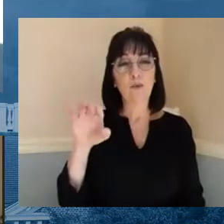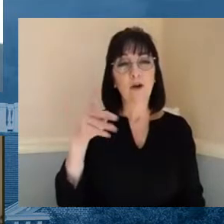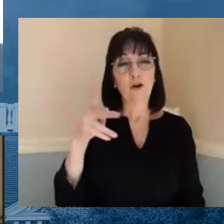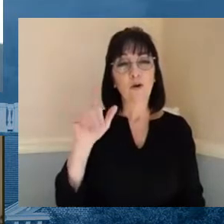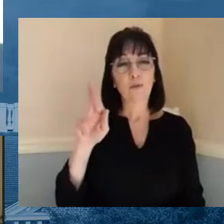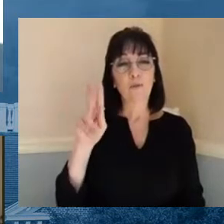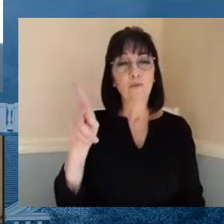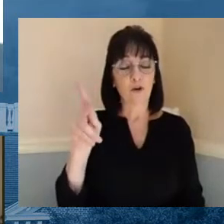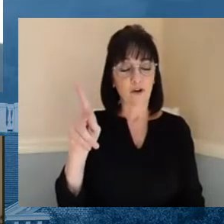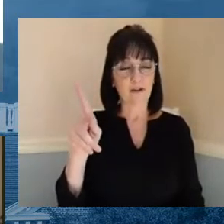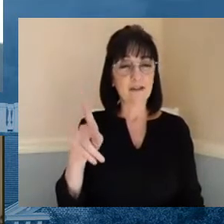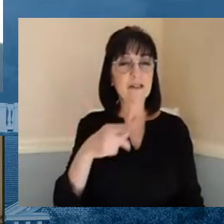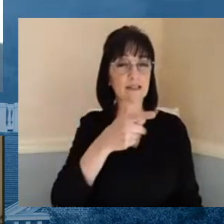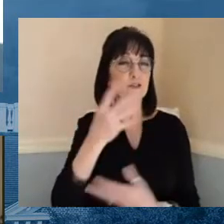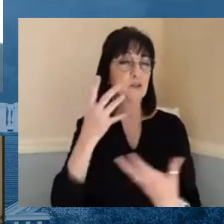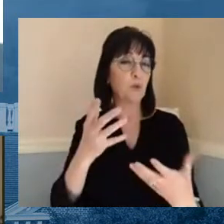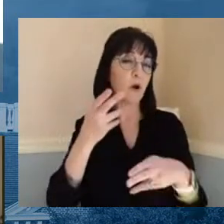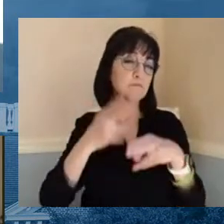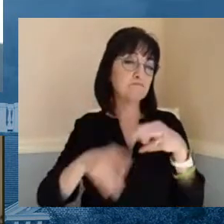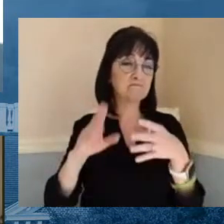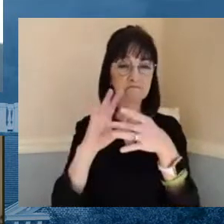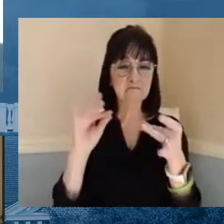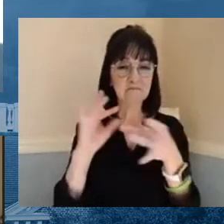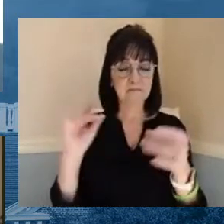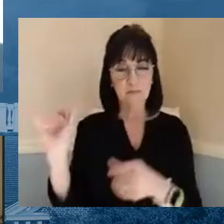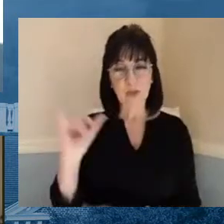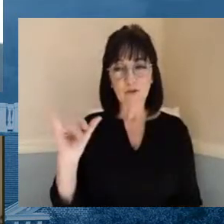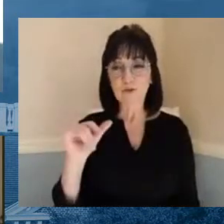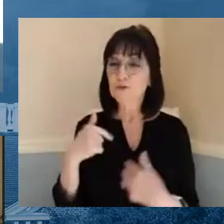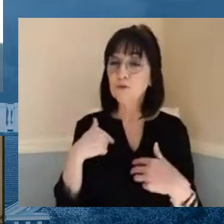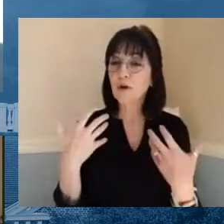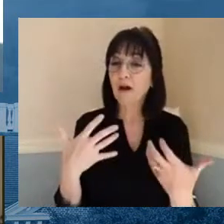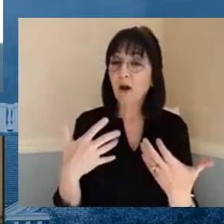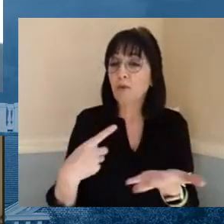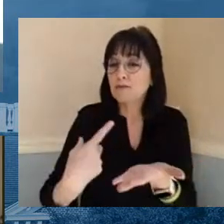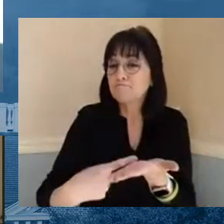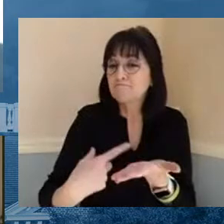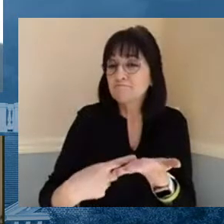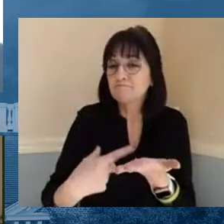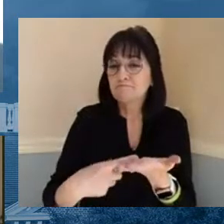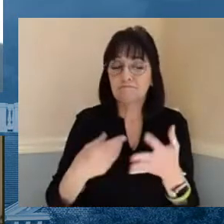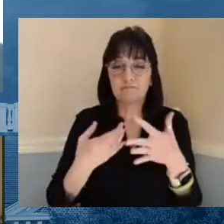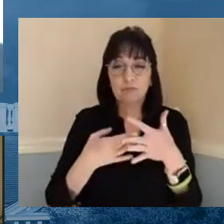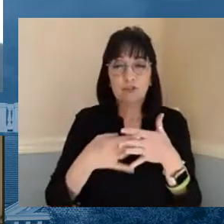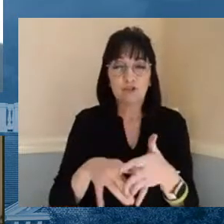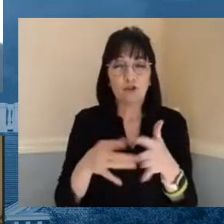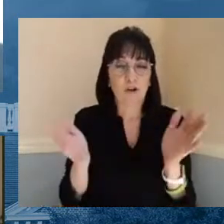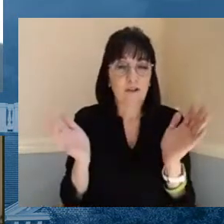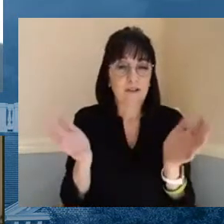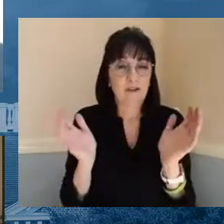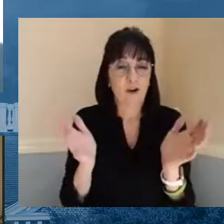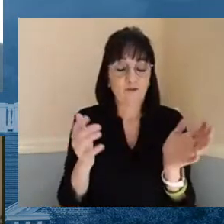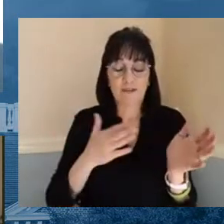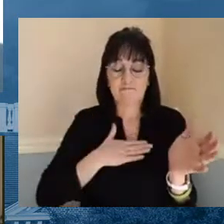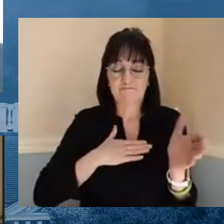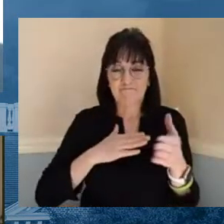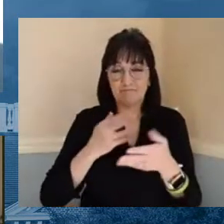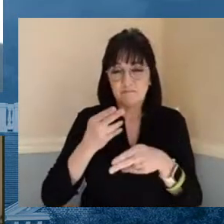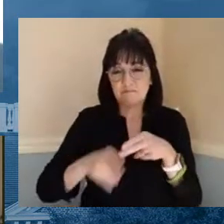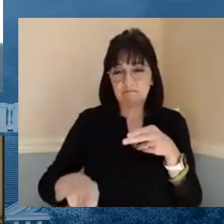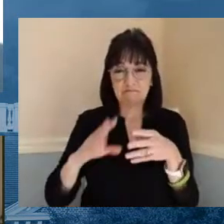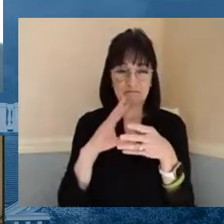remarks as well. I'd like to start off the conversation, if we could, just with a really short story. I have